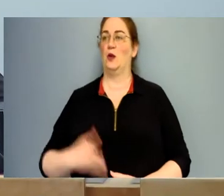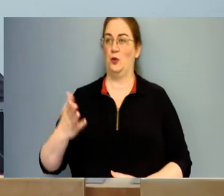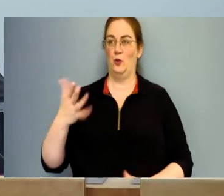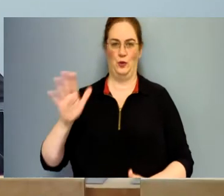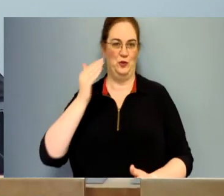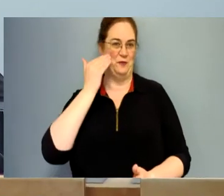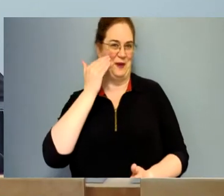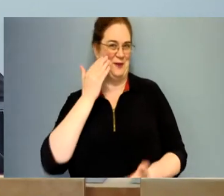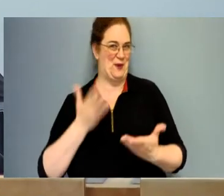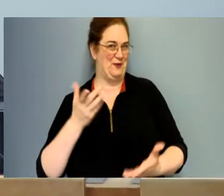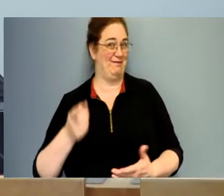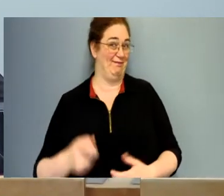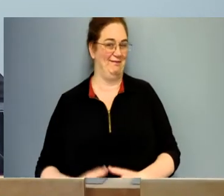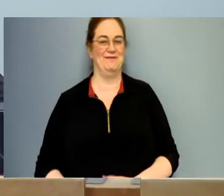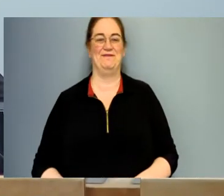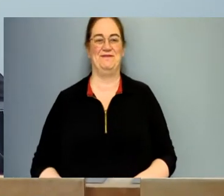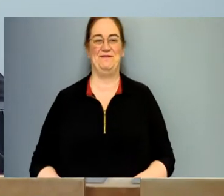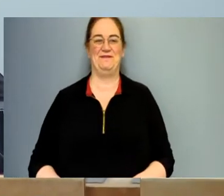know.